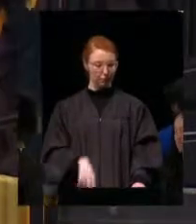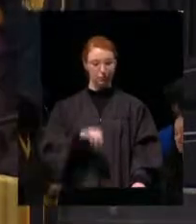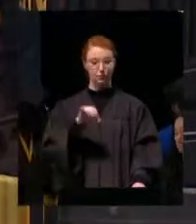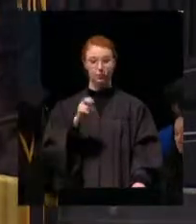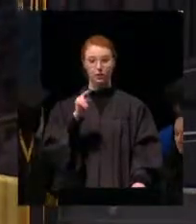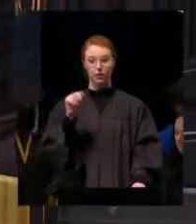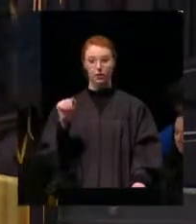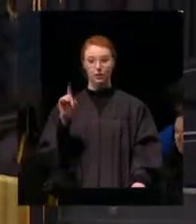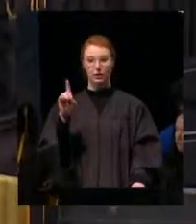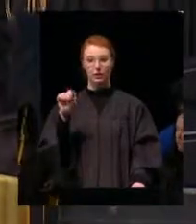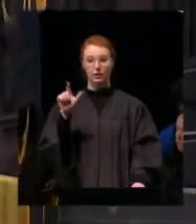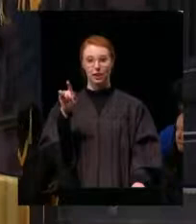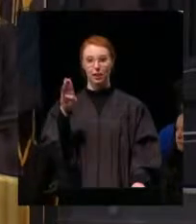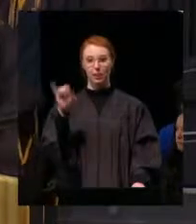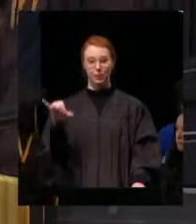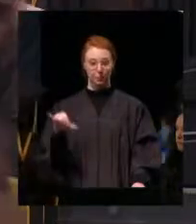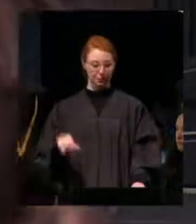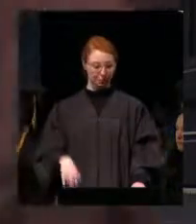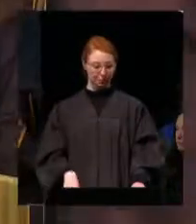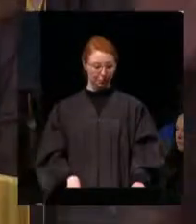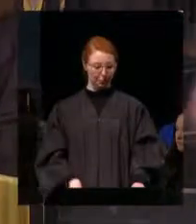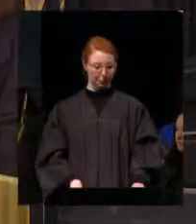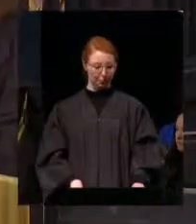Jenna Dalby.